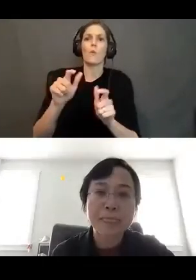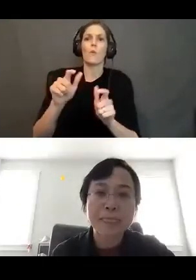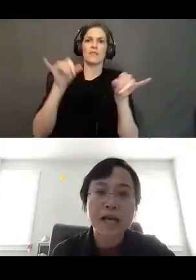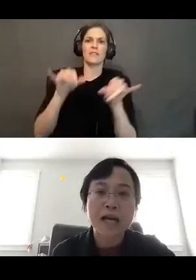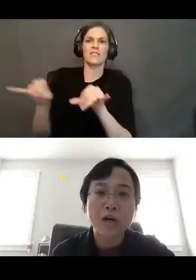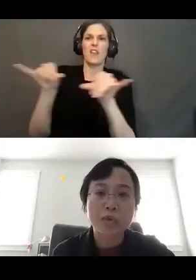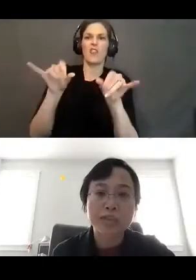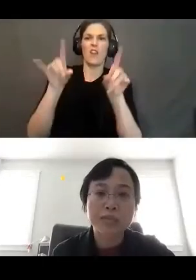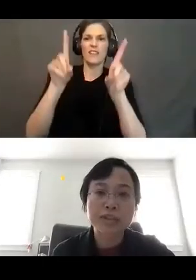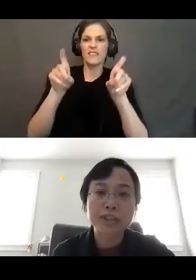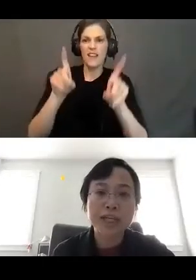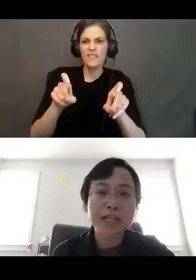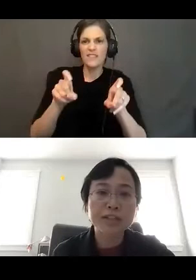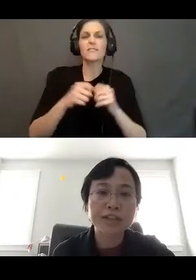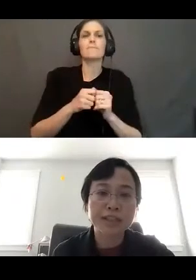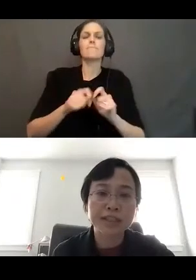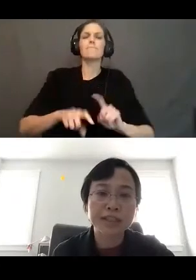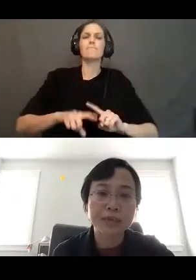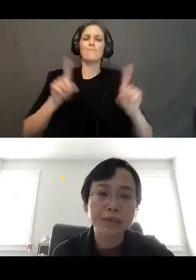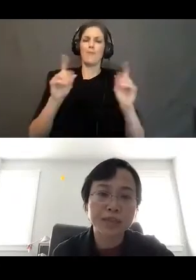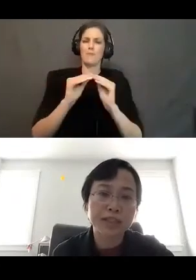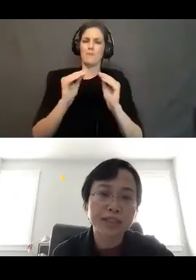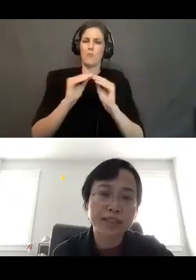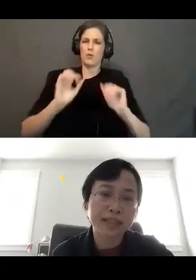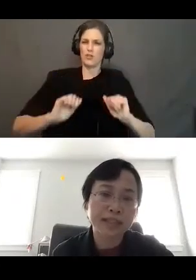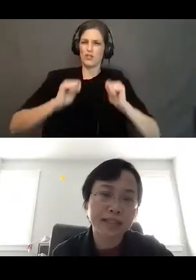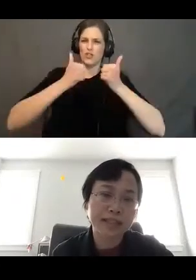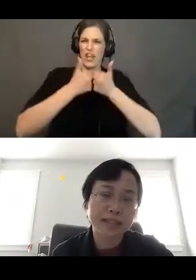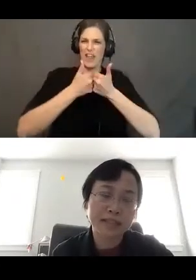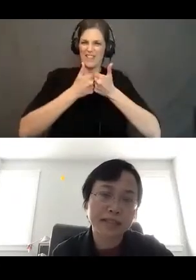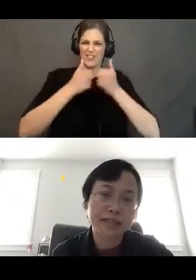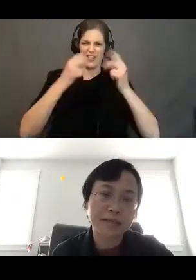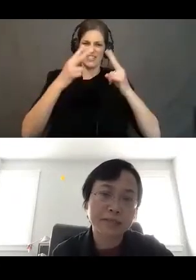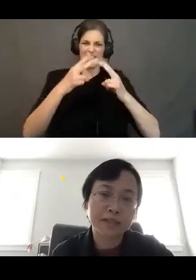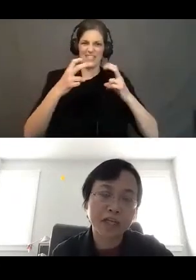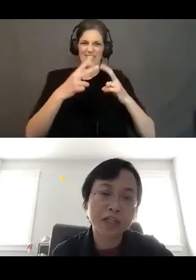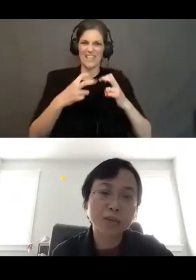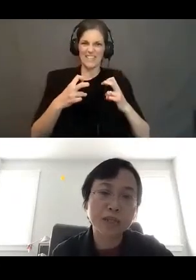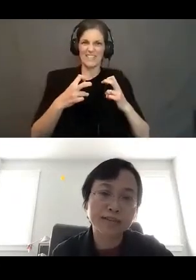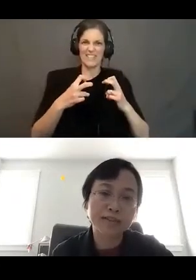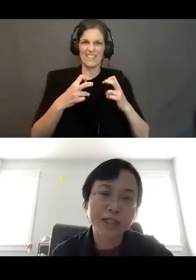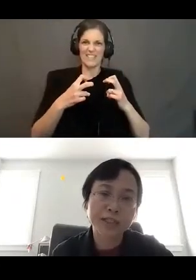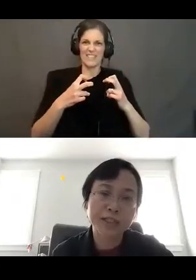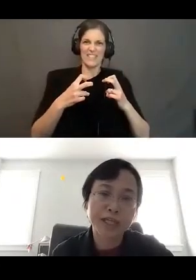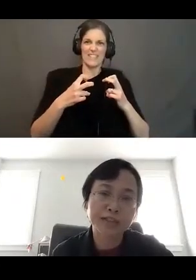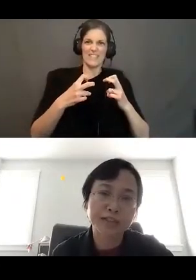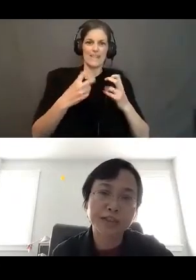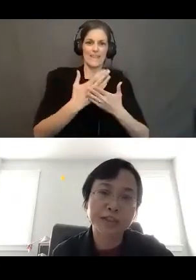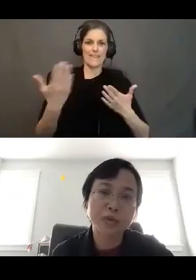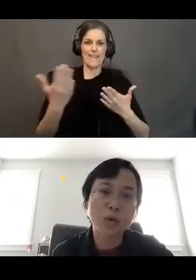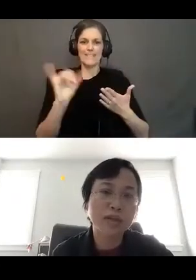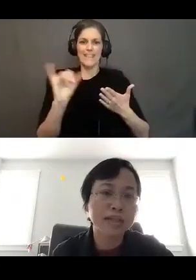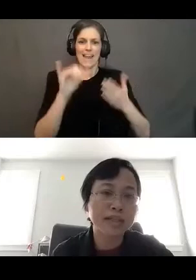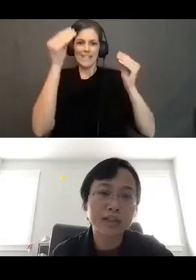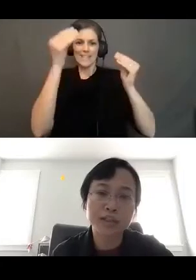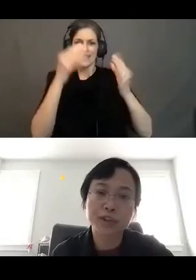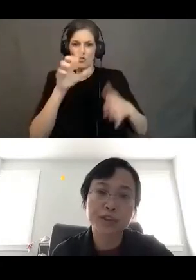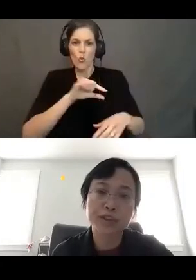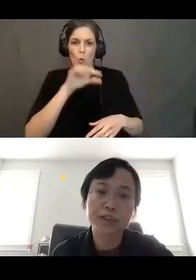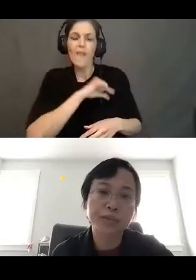testing. Whereas more challenging is with assessing such constructs such as teachers'